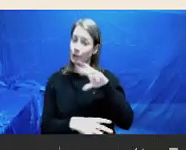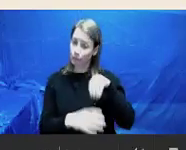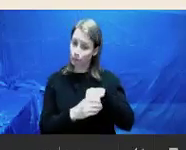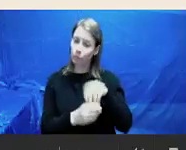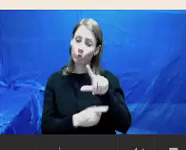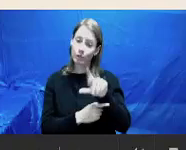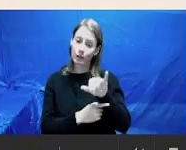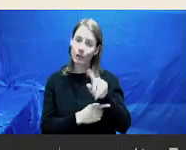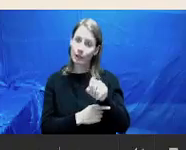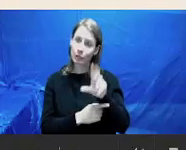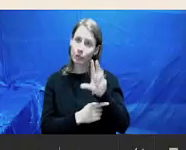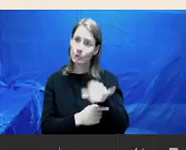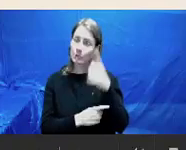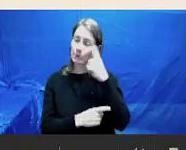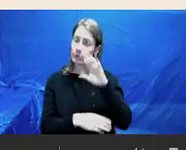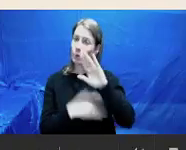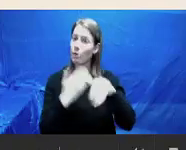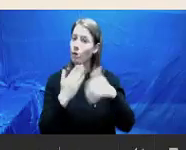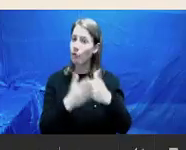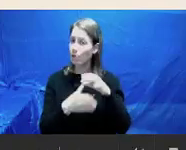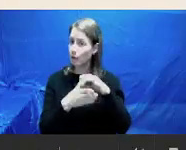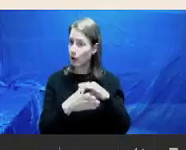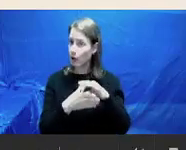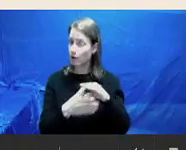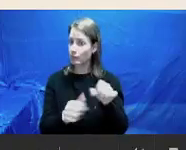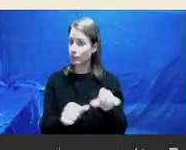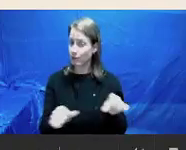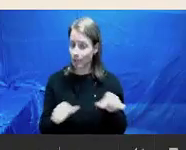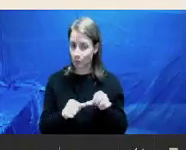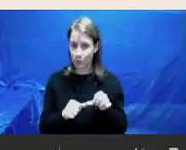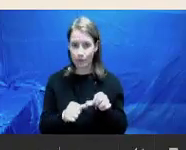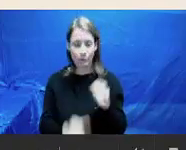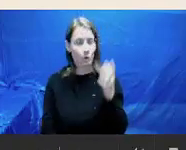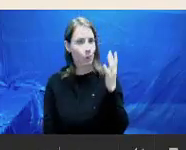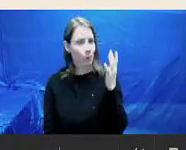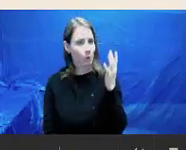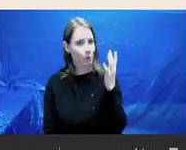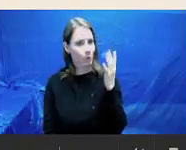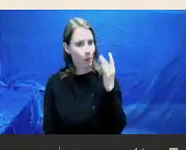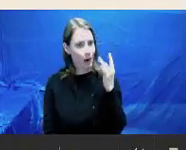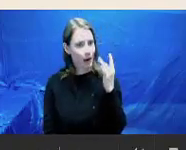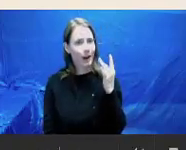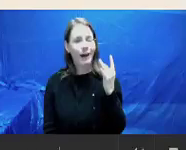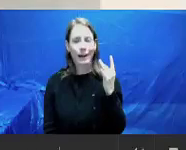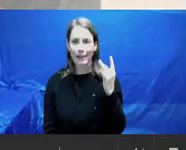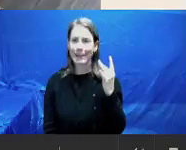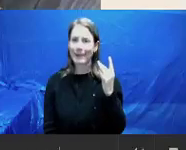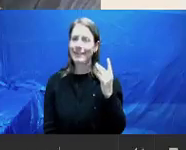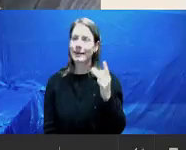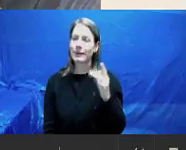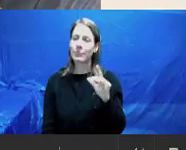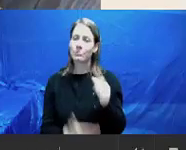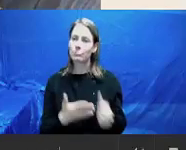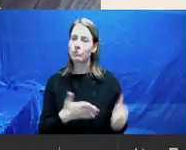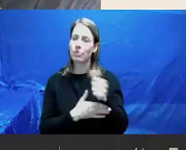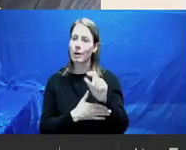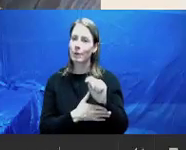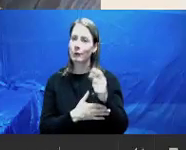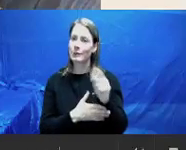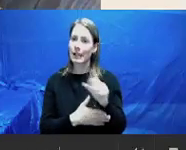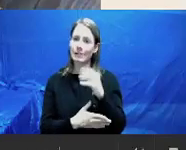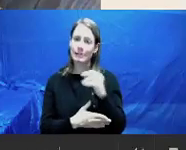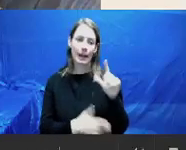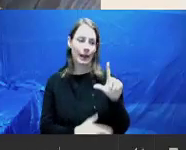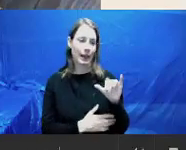their students so that our students really come to understand the role of literacy in that discipline. I think it's time to